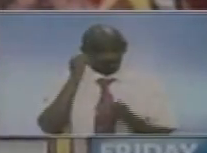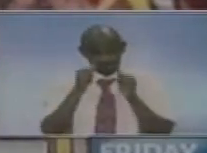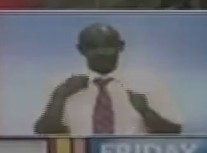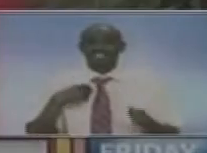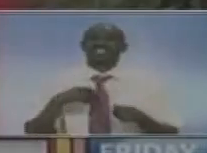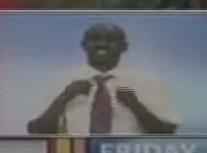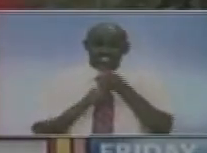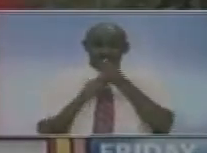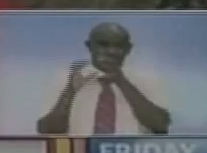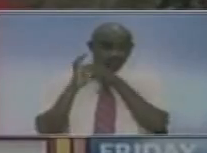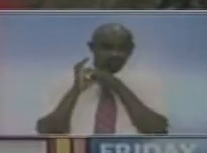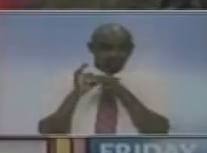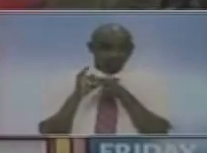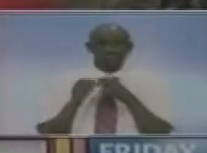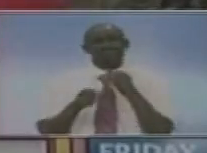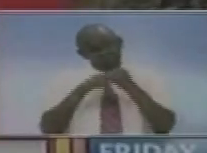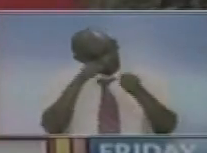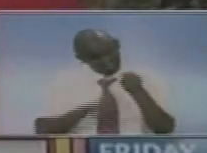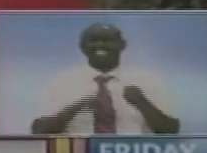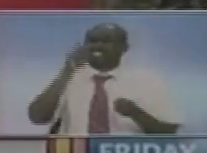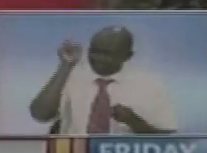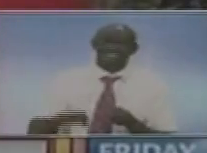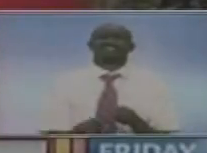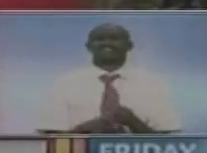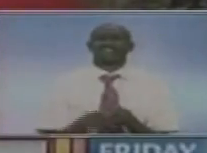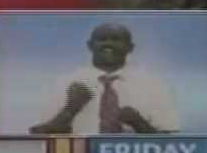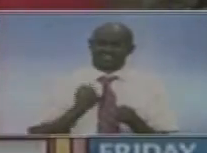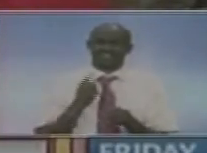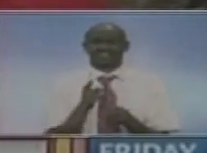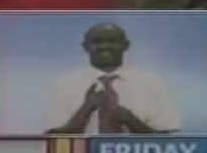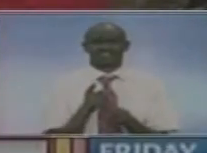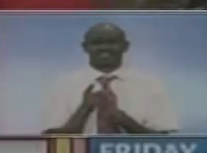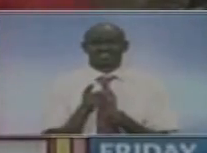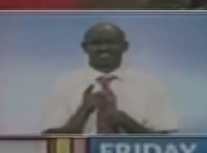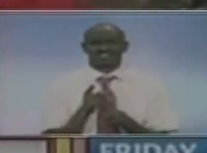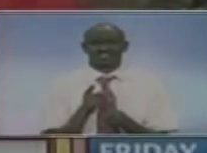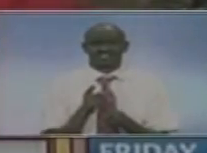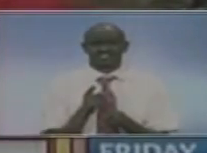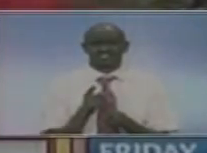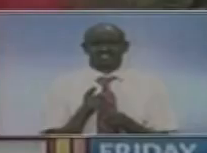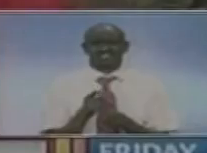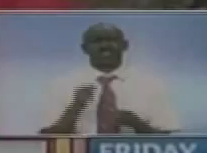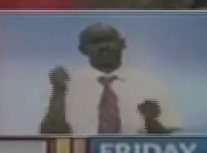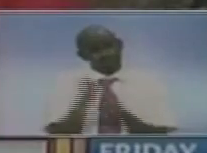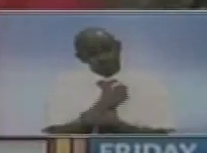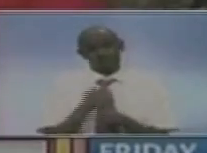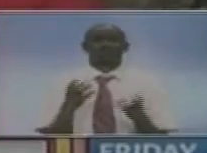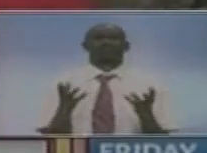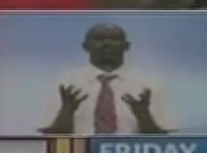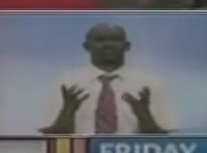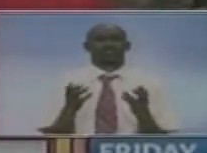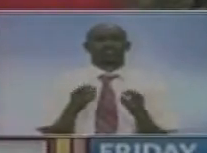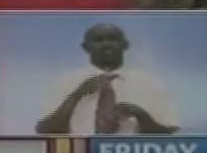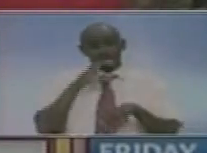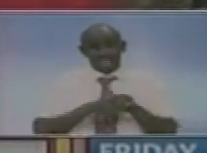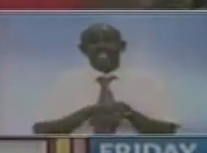cut. Kutairi wasichana ni lazima. Kwa ajili, hakuna uwezi kupata kijana